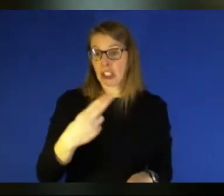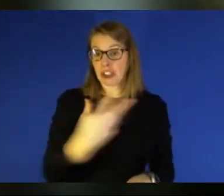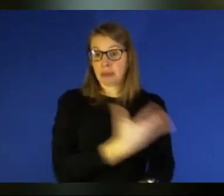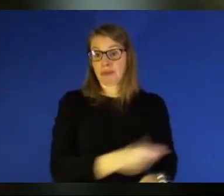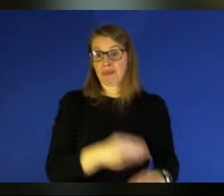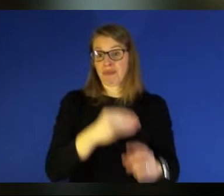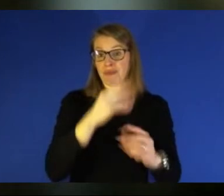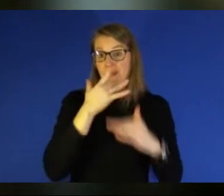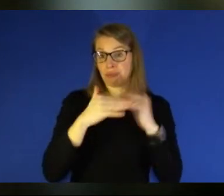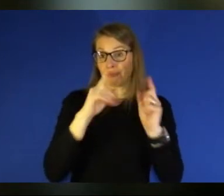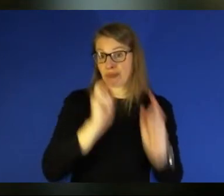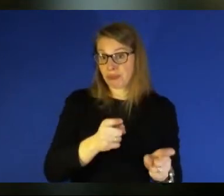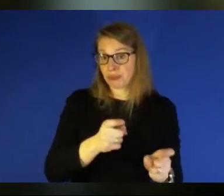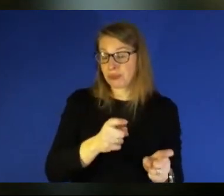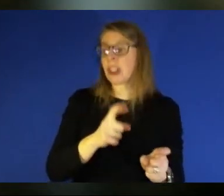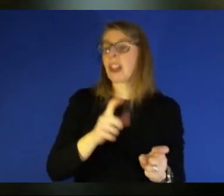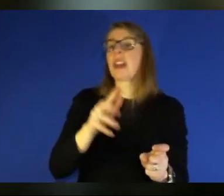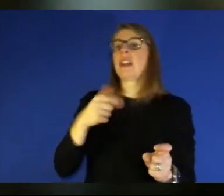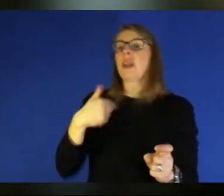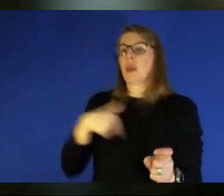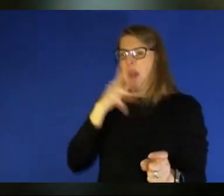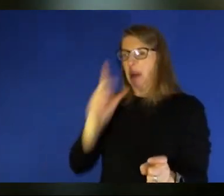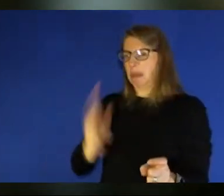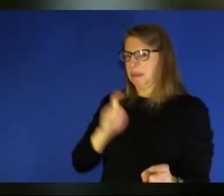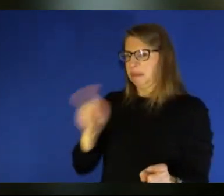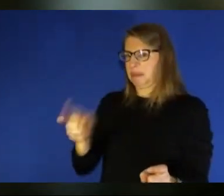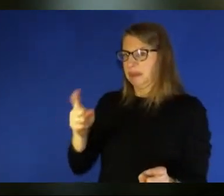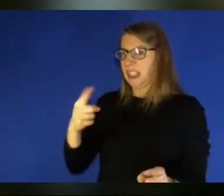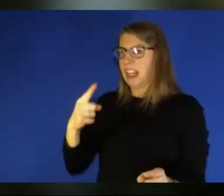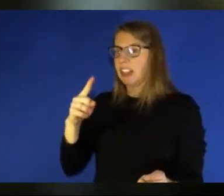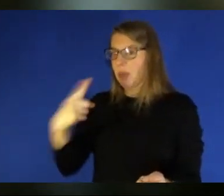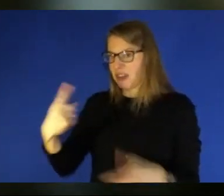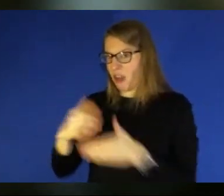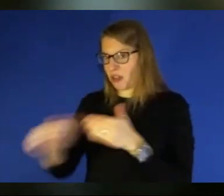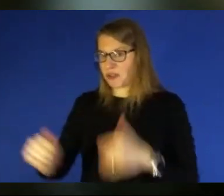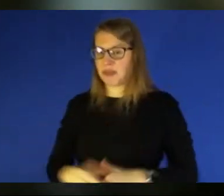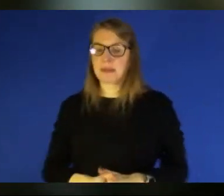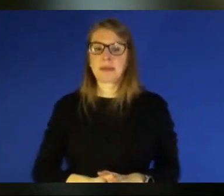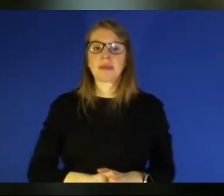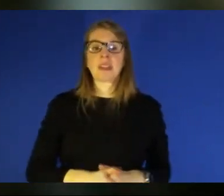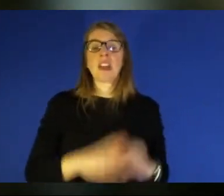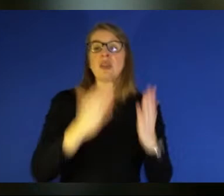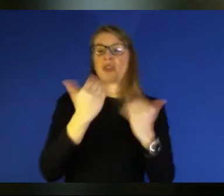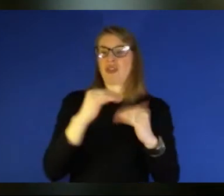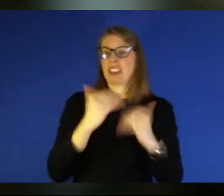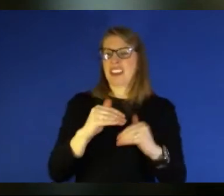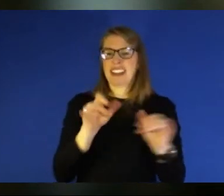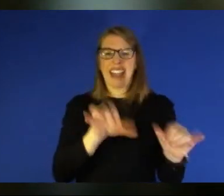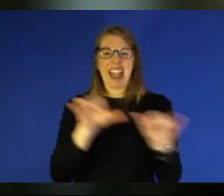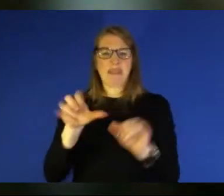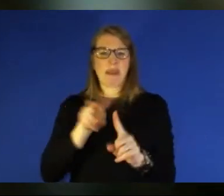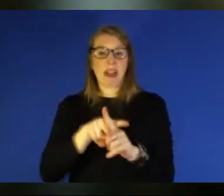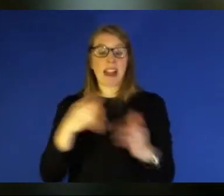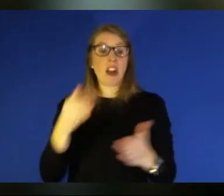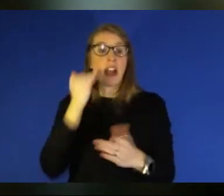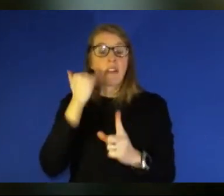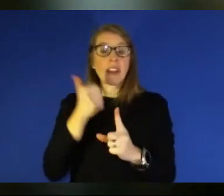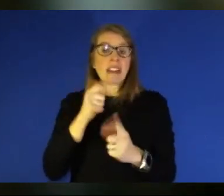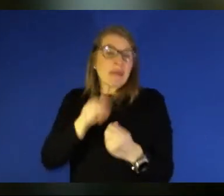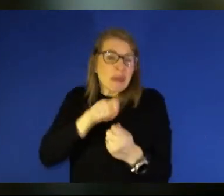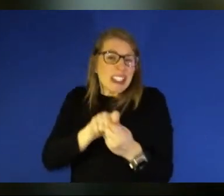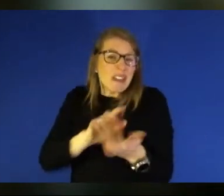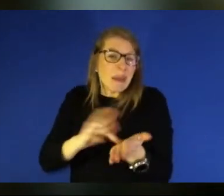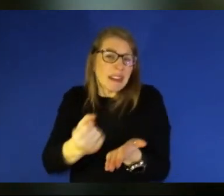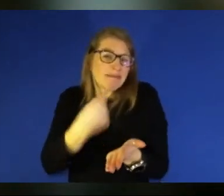restrictions, the restrictions for normal blood donations would apply here. So sometimes if you're on medications, that might defer you.